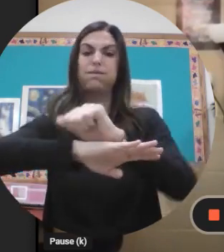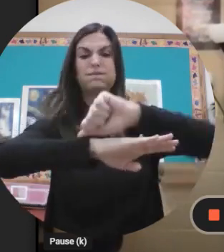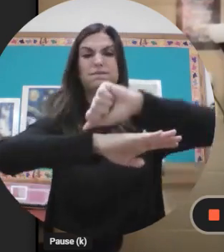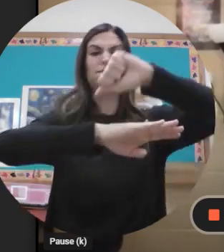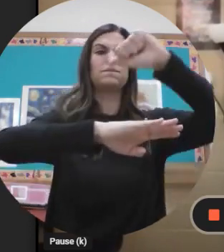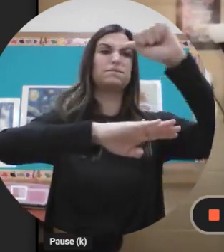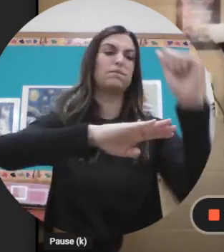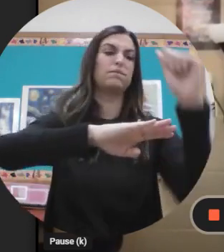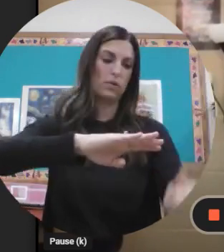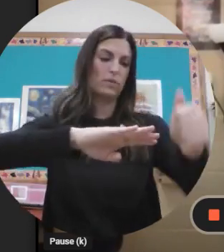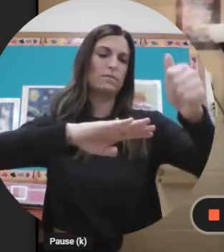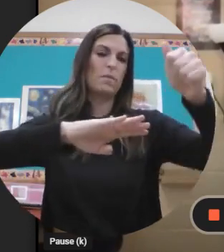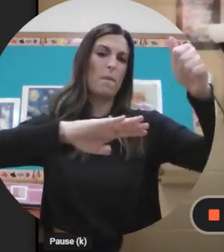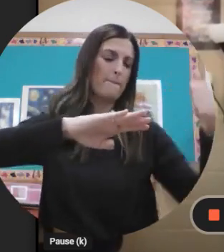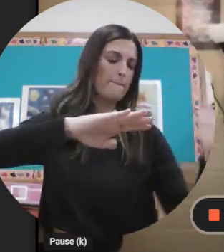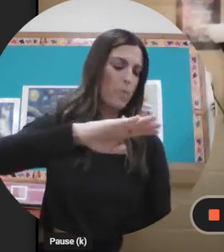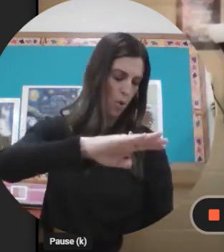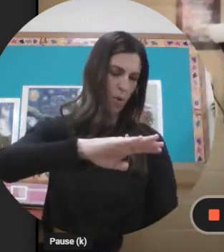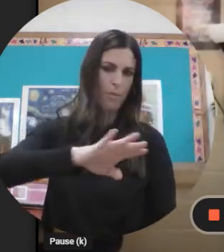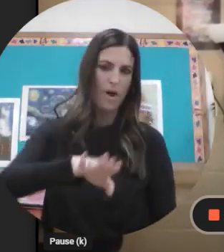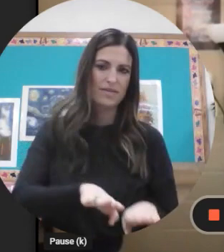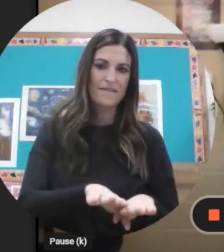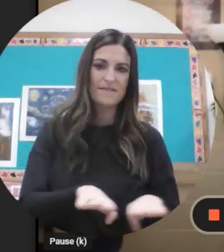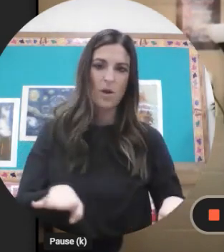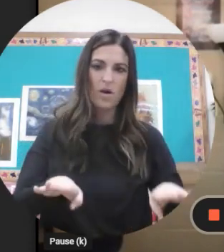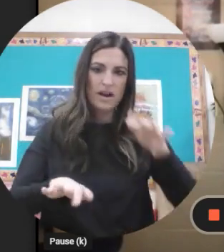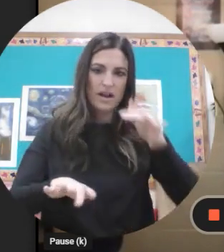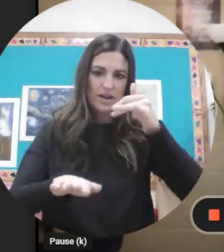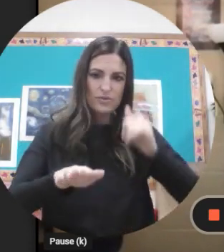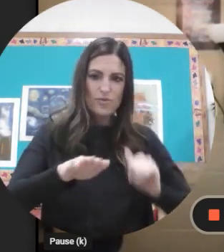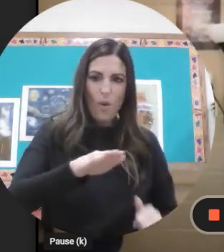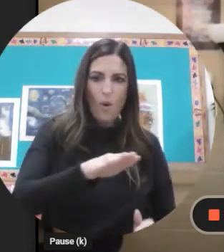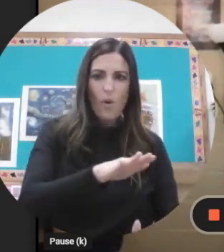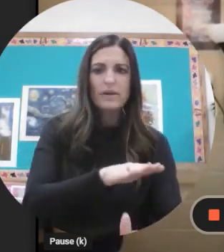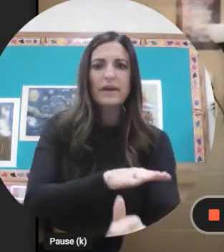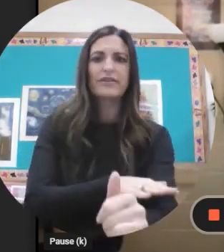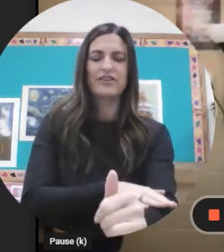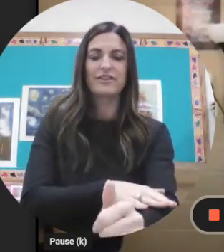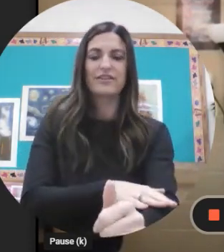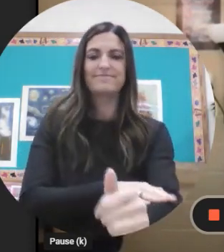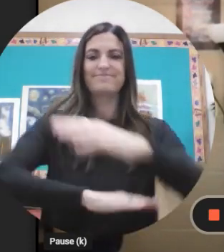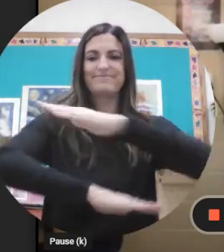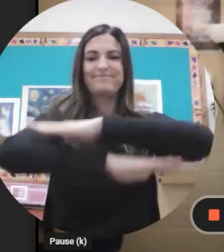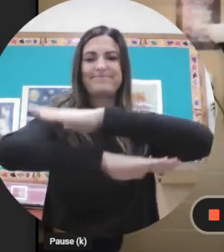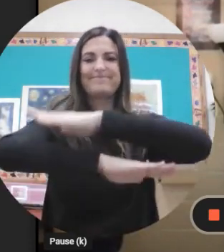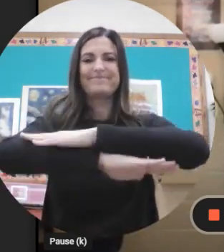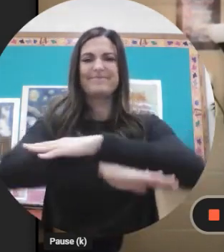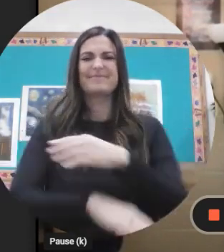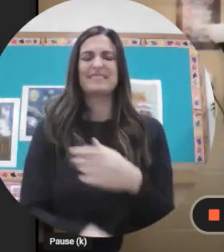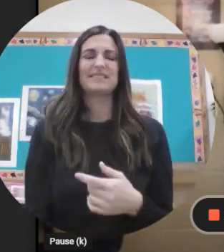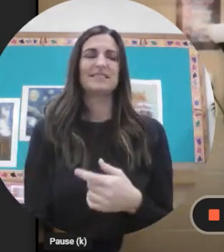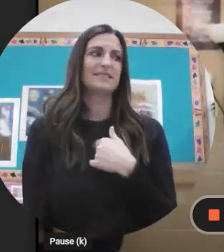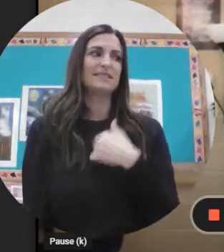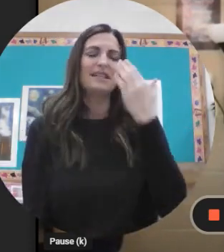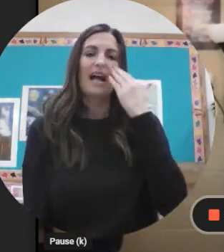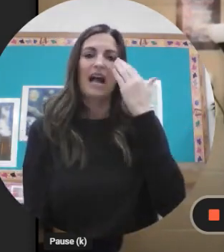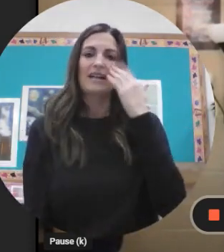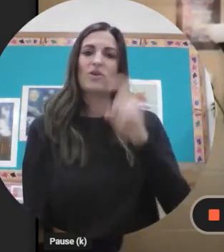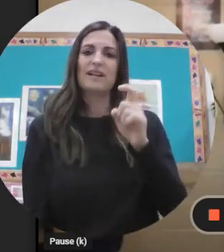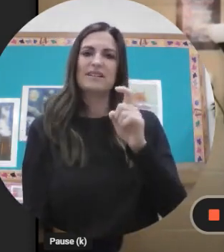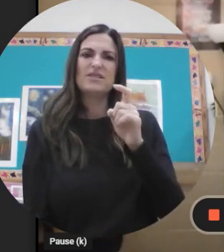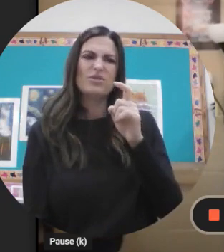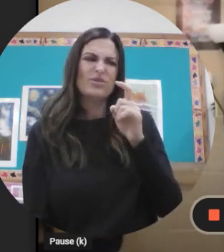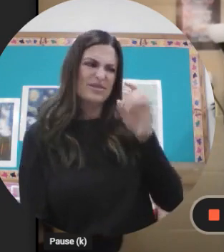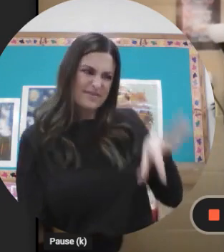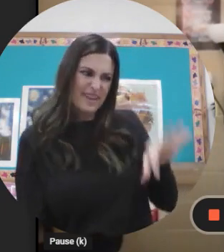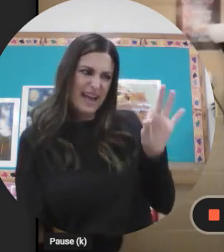on the table, dropped to the floor, and rolled under the table next to me. I knew I should find it and throw it away, but climbing under